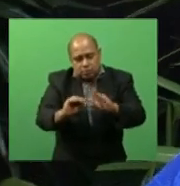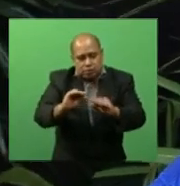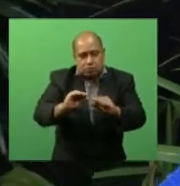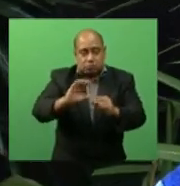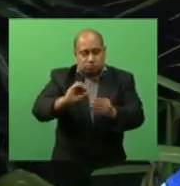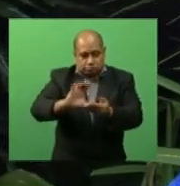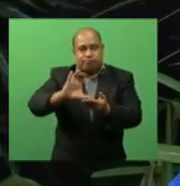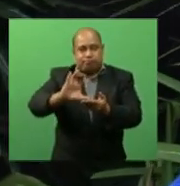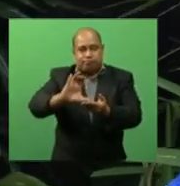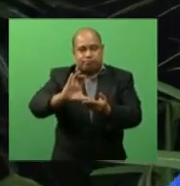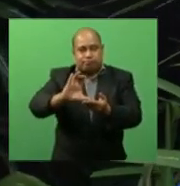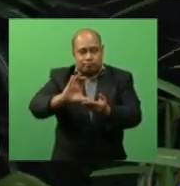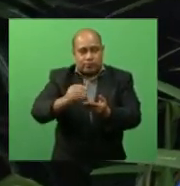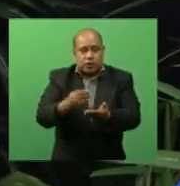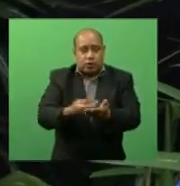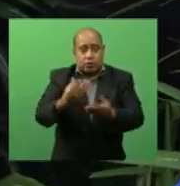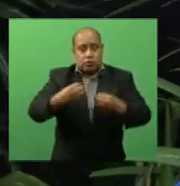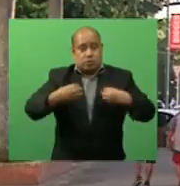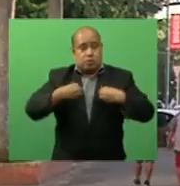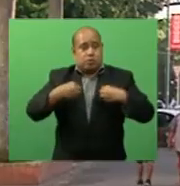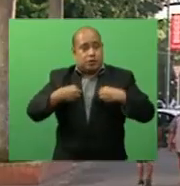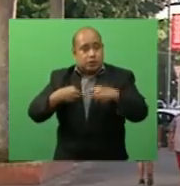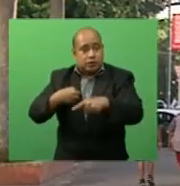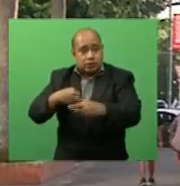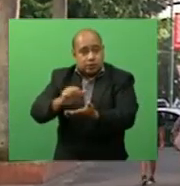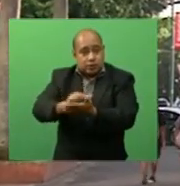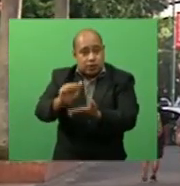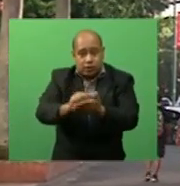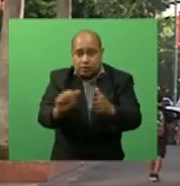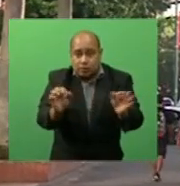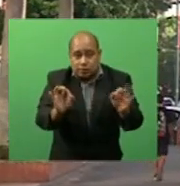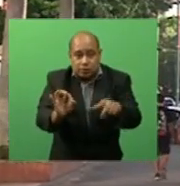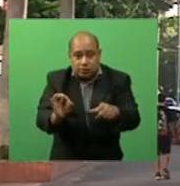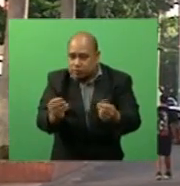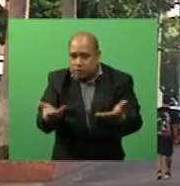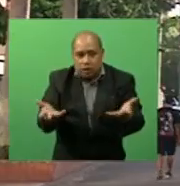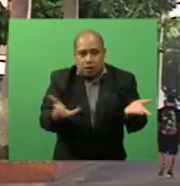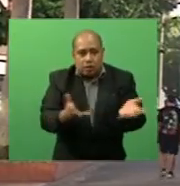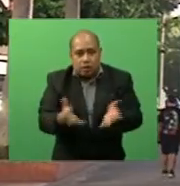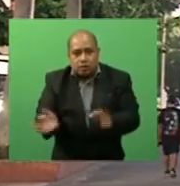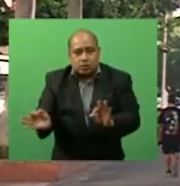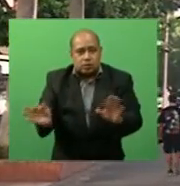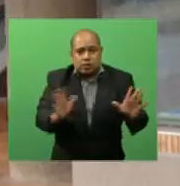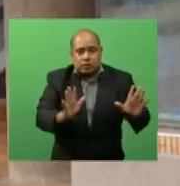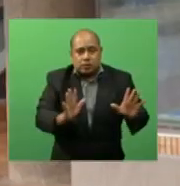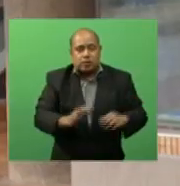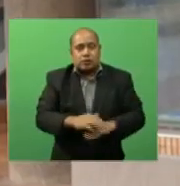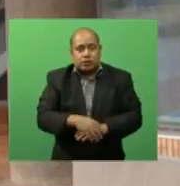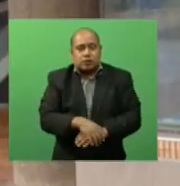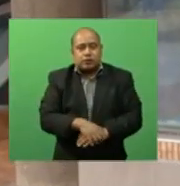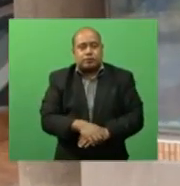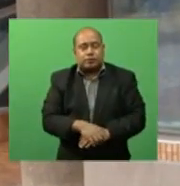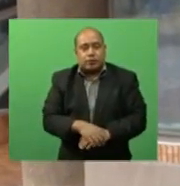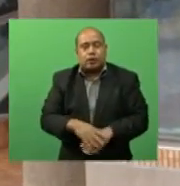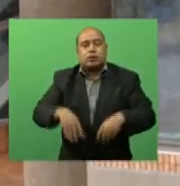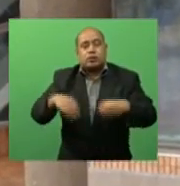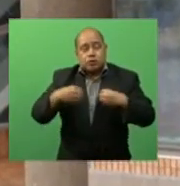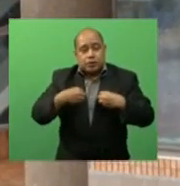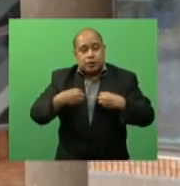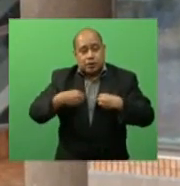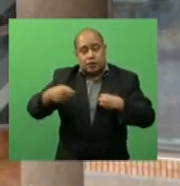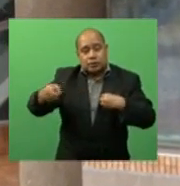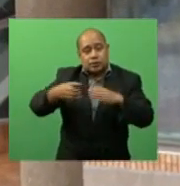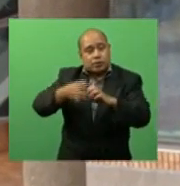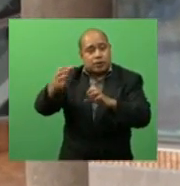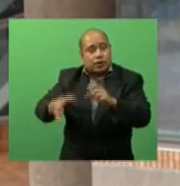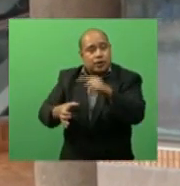trading, you're not selling, you're not making money. Reserve Bank Governor Arif Ali has also stated that low economic activity in